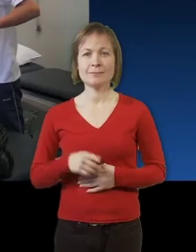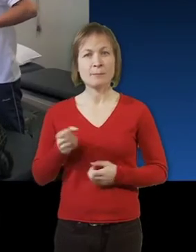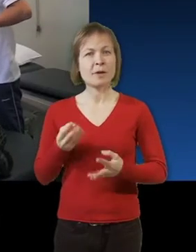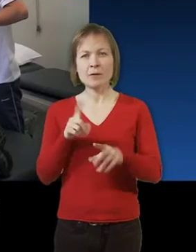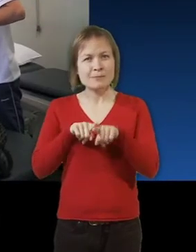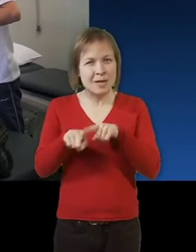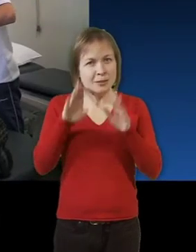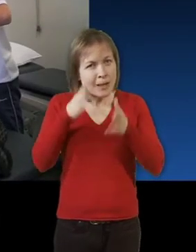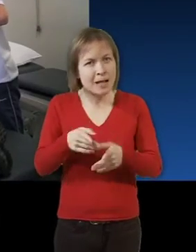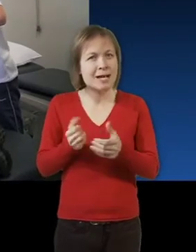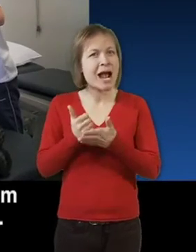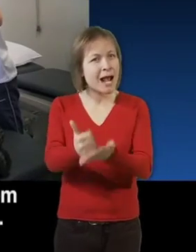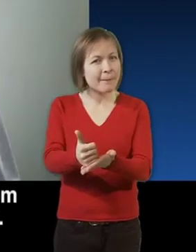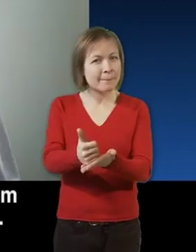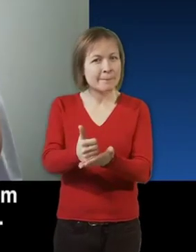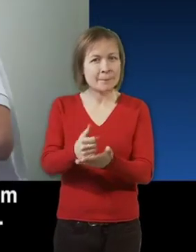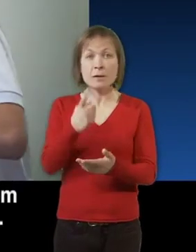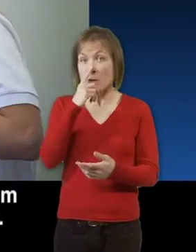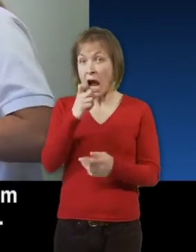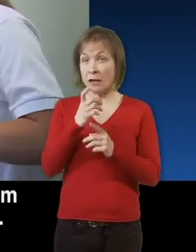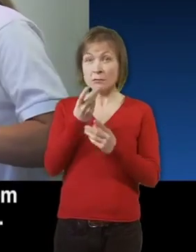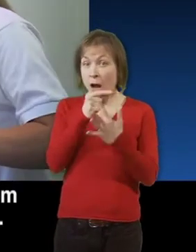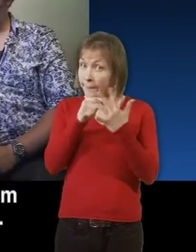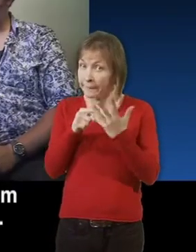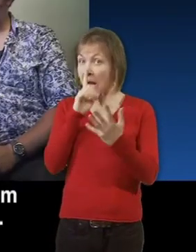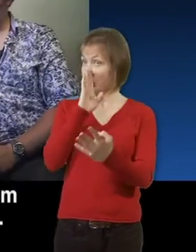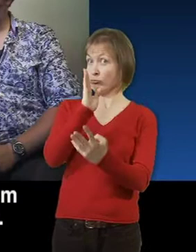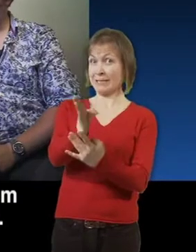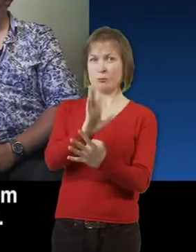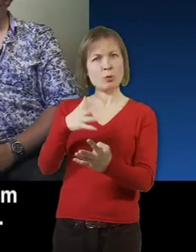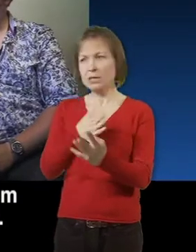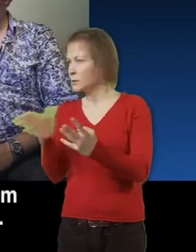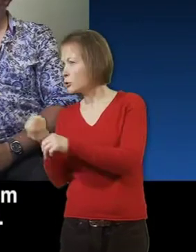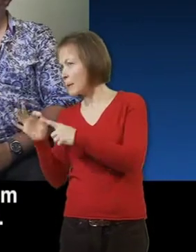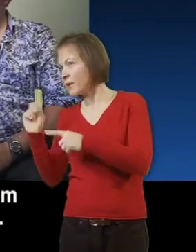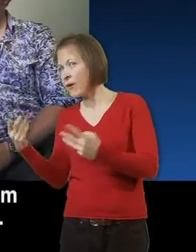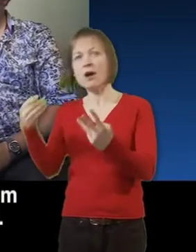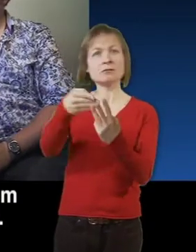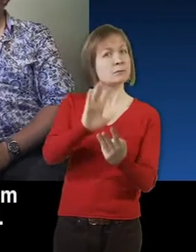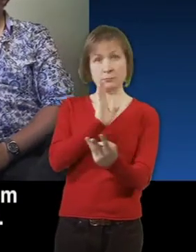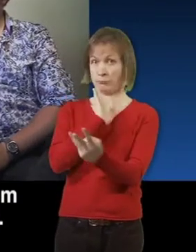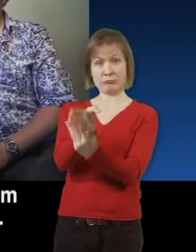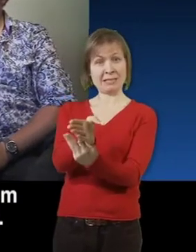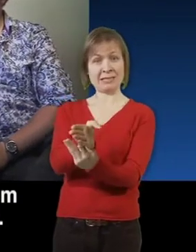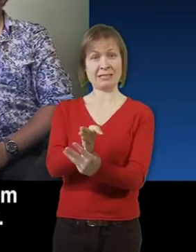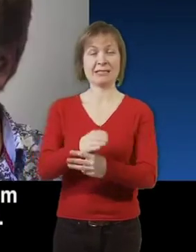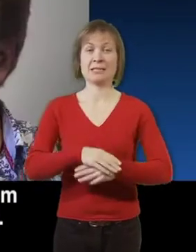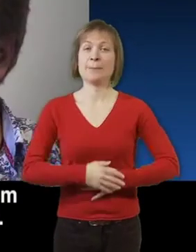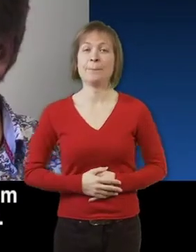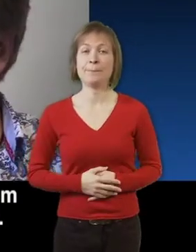They provide specialist help, and you can go to some of them without visiting your GP first.